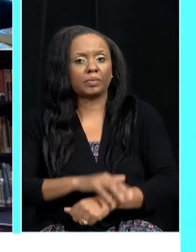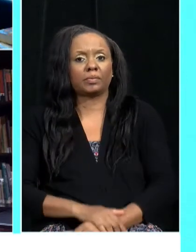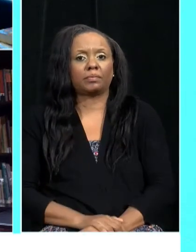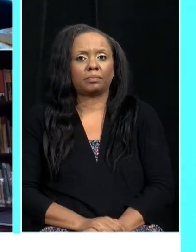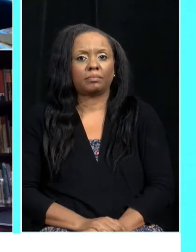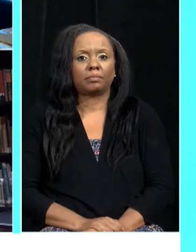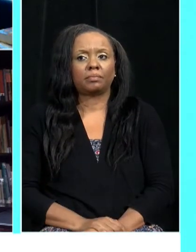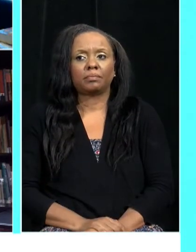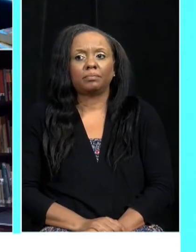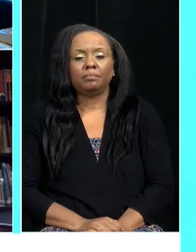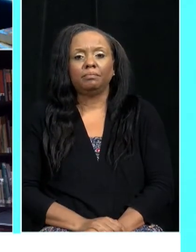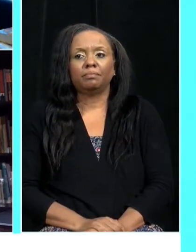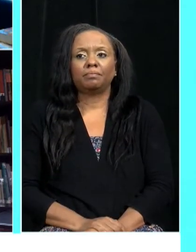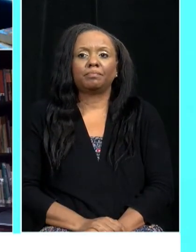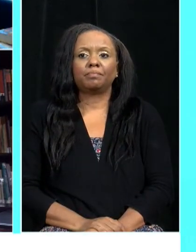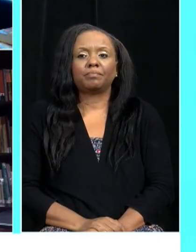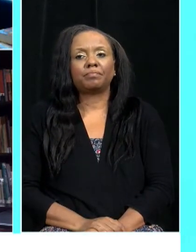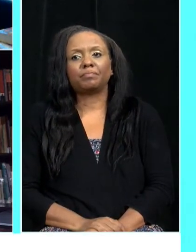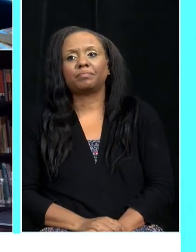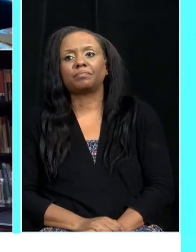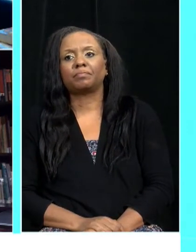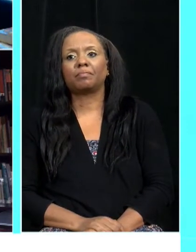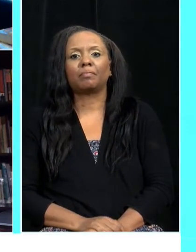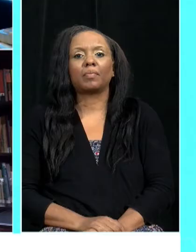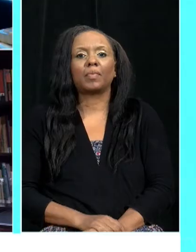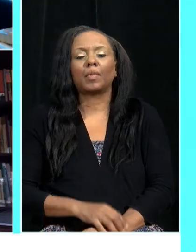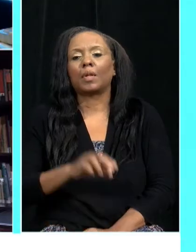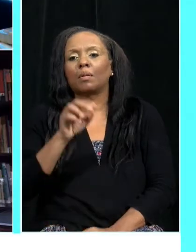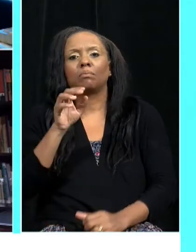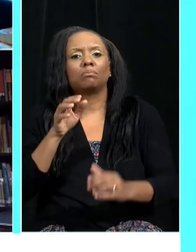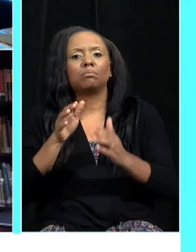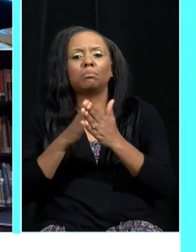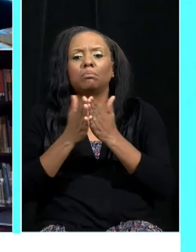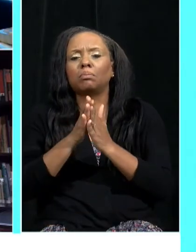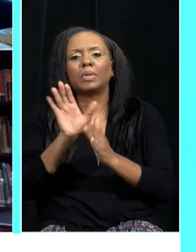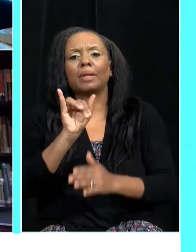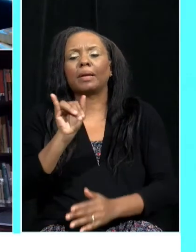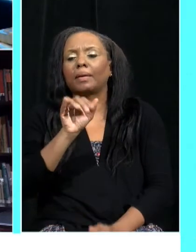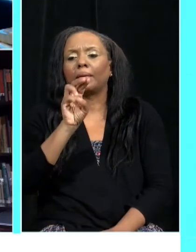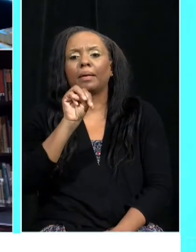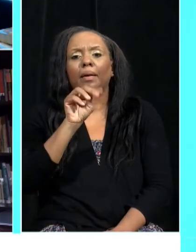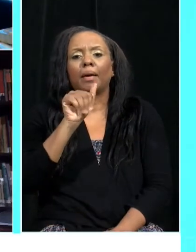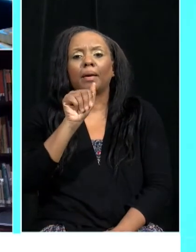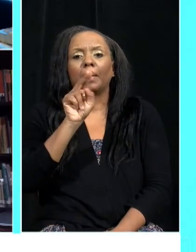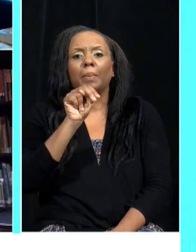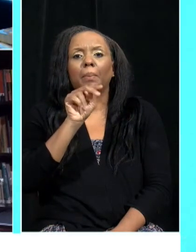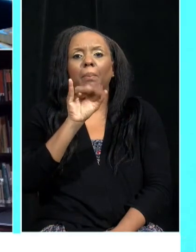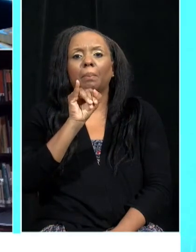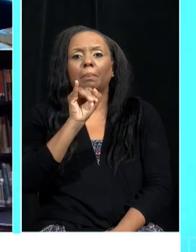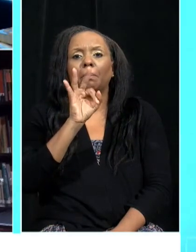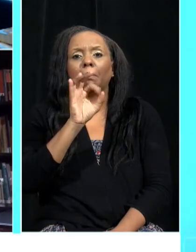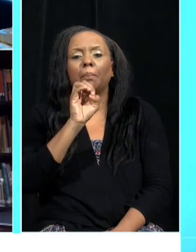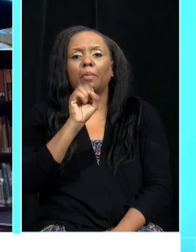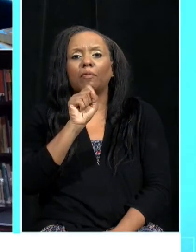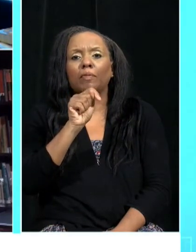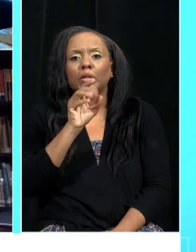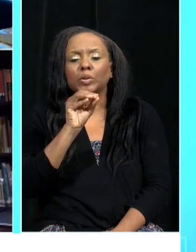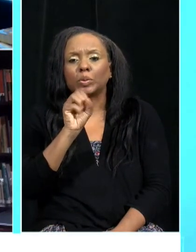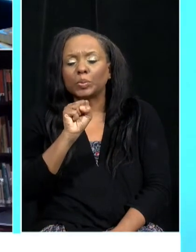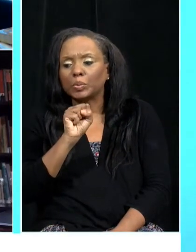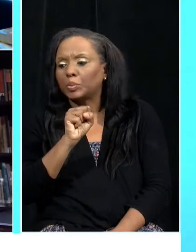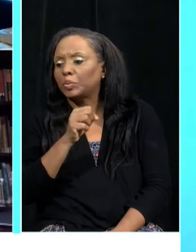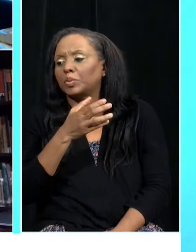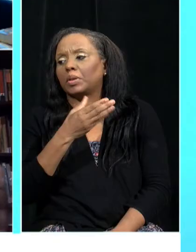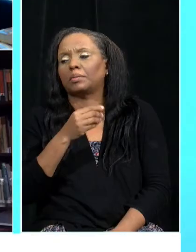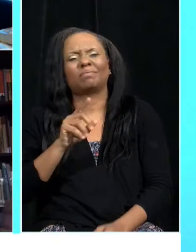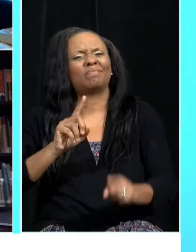sense, manifestos, public debate, and others, if they are operating with that within that framework, we should be